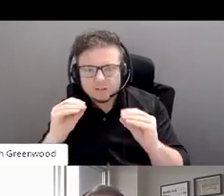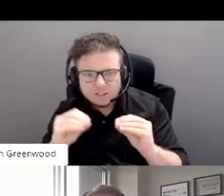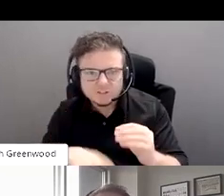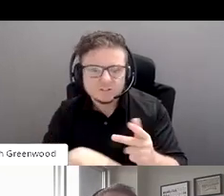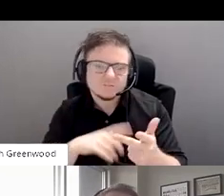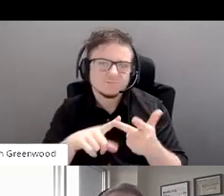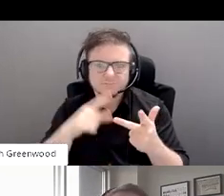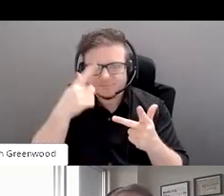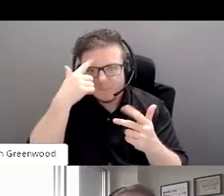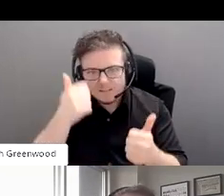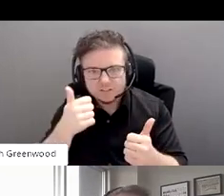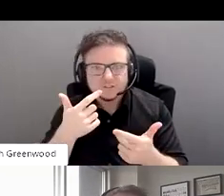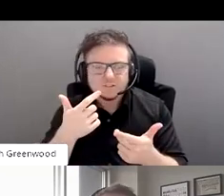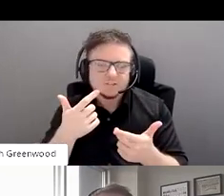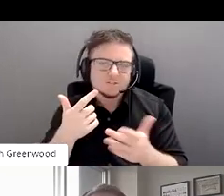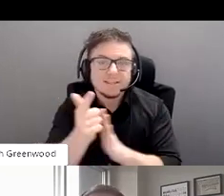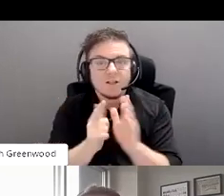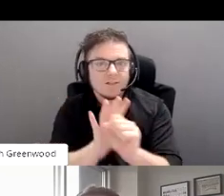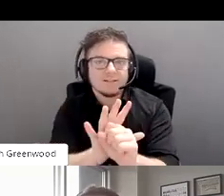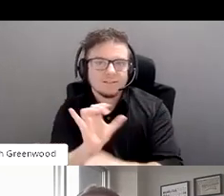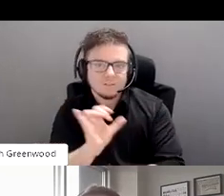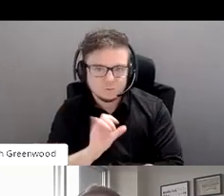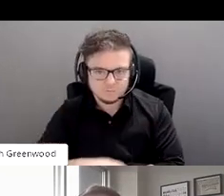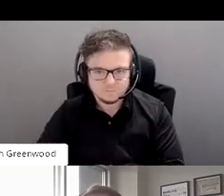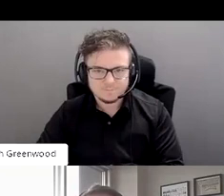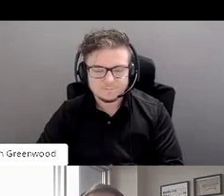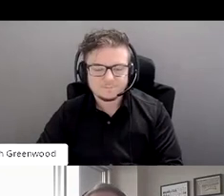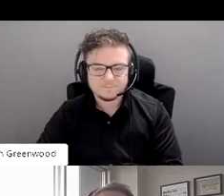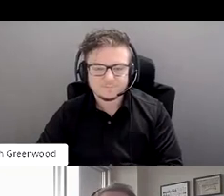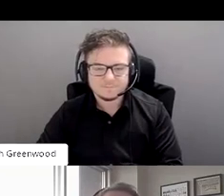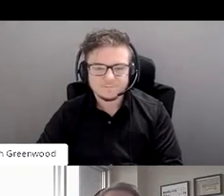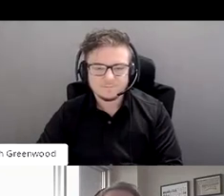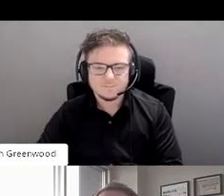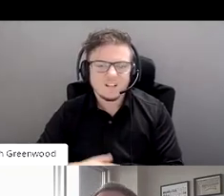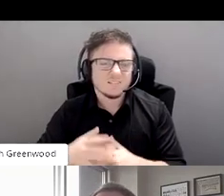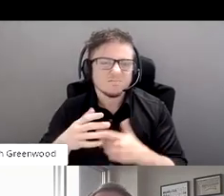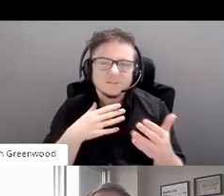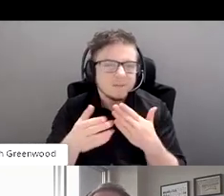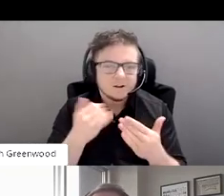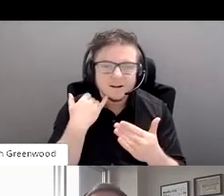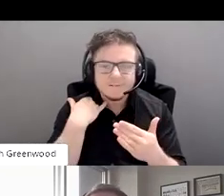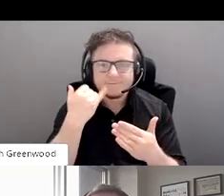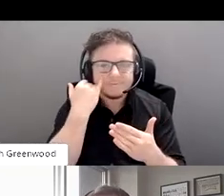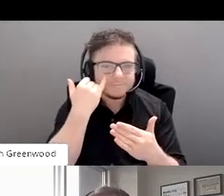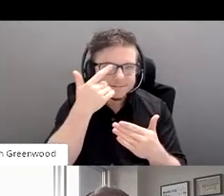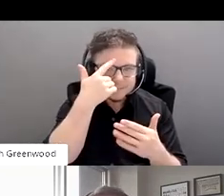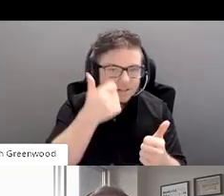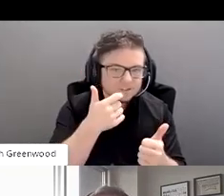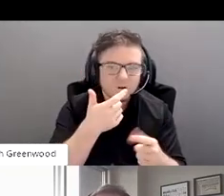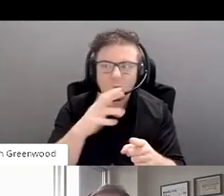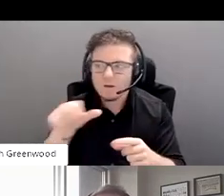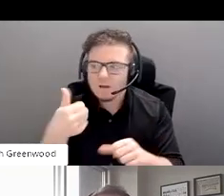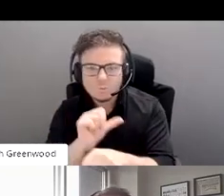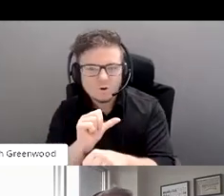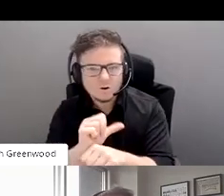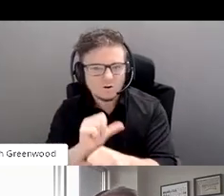awareness, as well as some dementia legal advocacy work that we're doing. And regardless if it's dementia or anything else that Egale does, our work